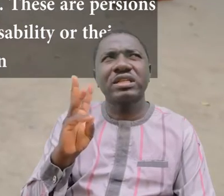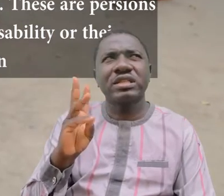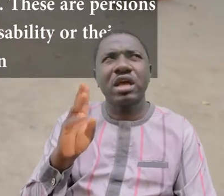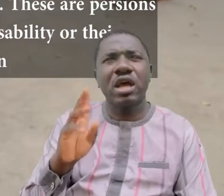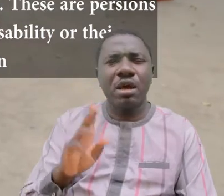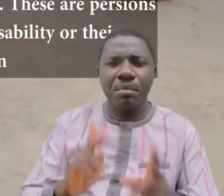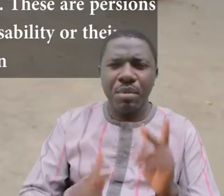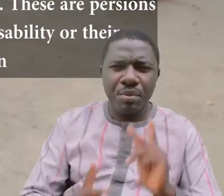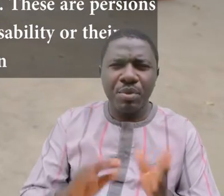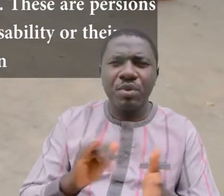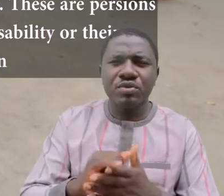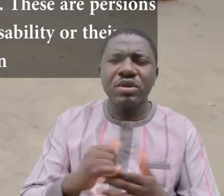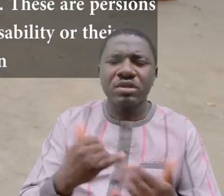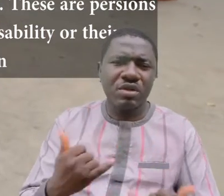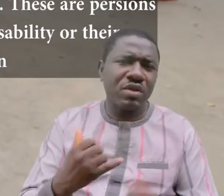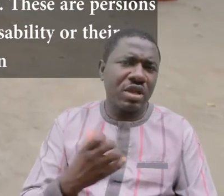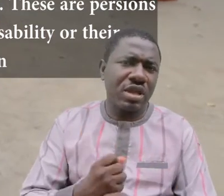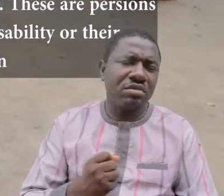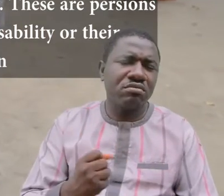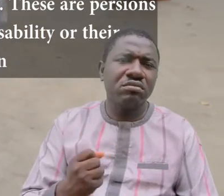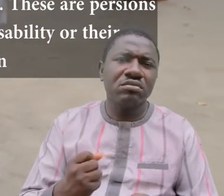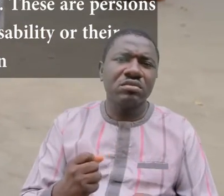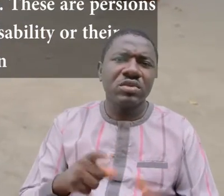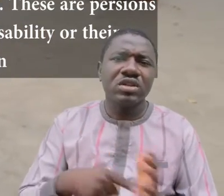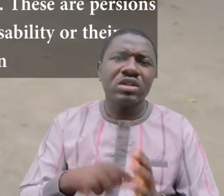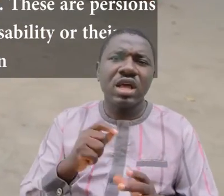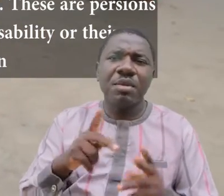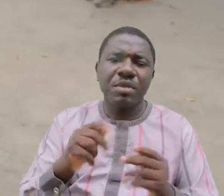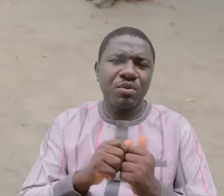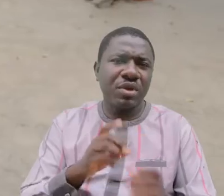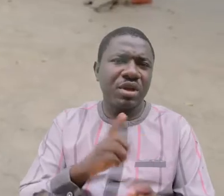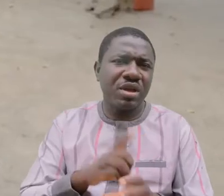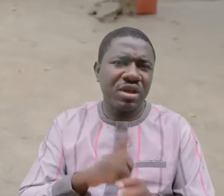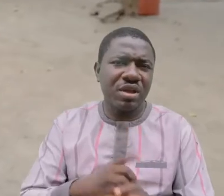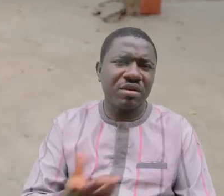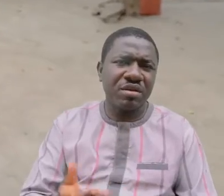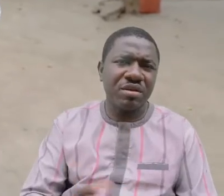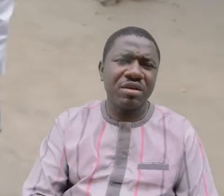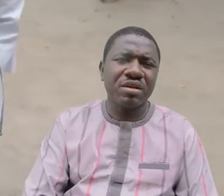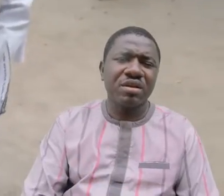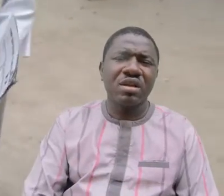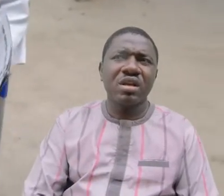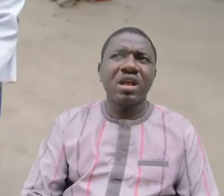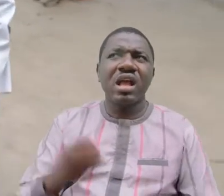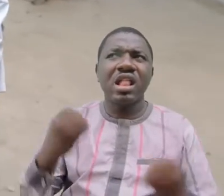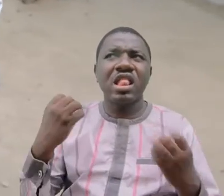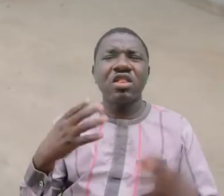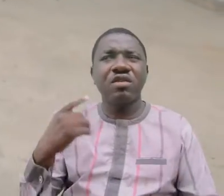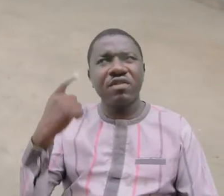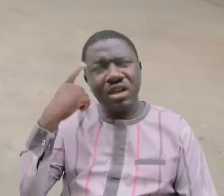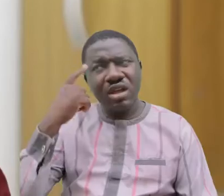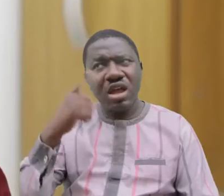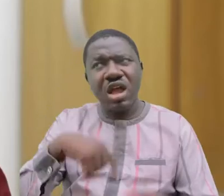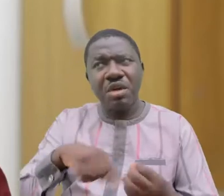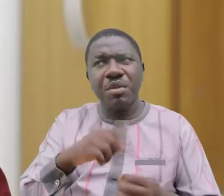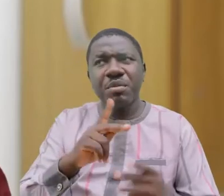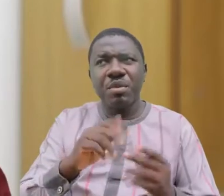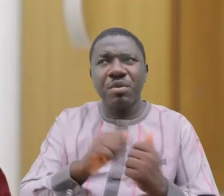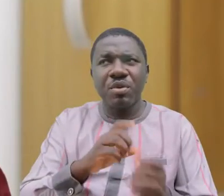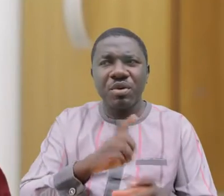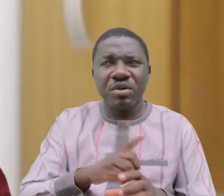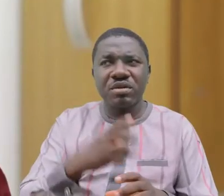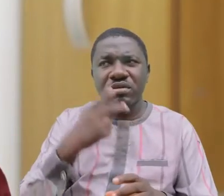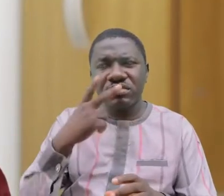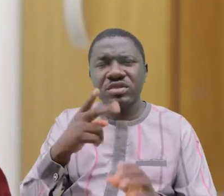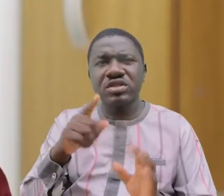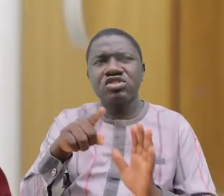276 a yanzu, wannan disabled ne da su da 'ya'yansu. There's a lot of thinking around people with disability, things